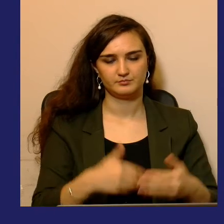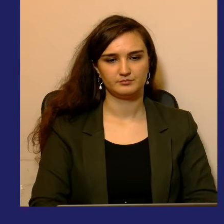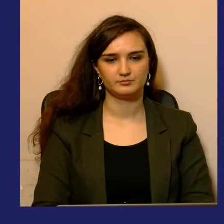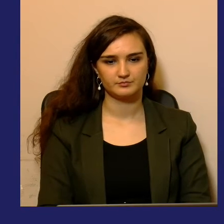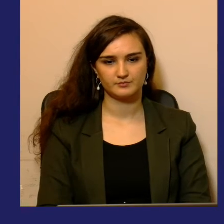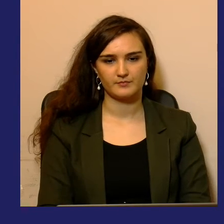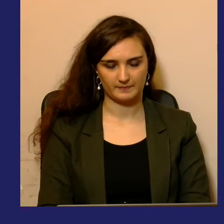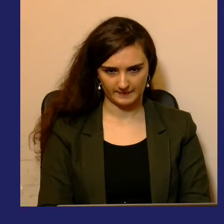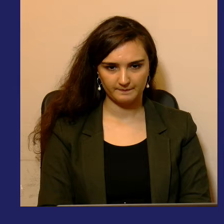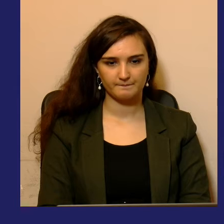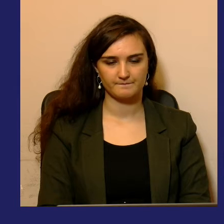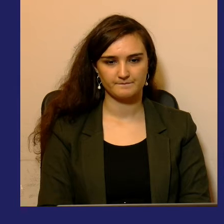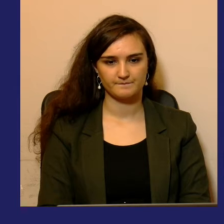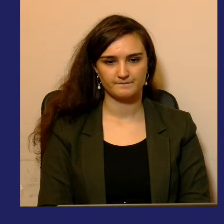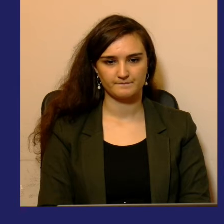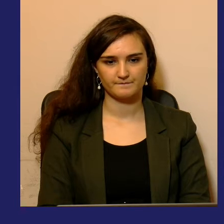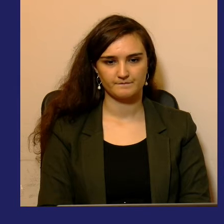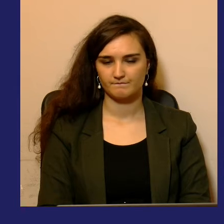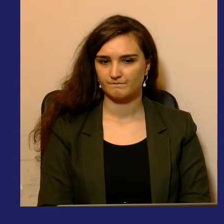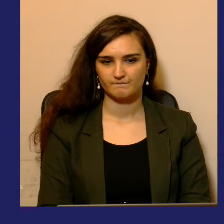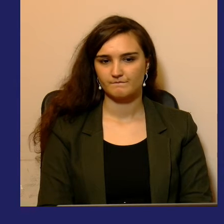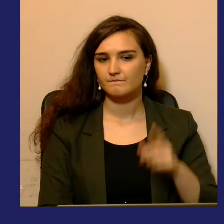setting. You're on mute still, I believe.